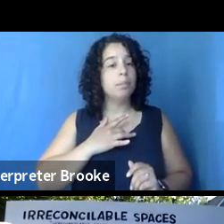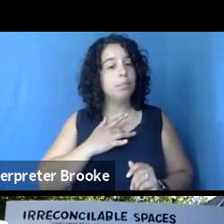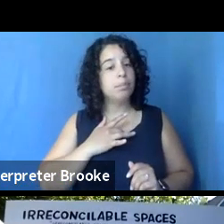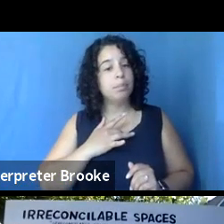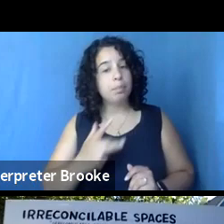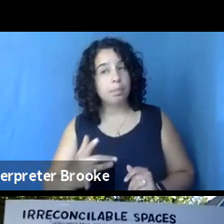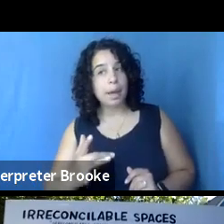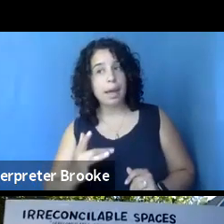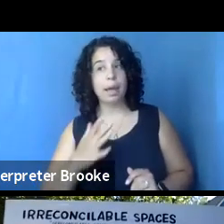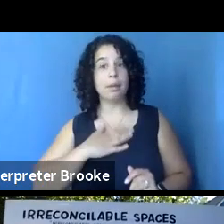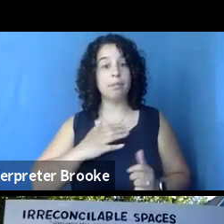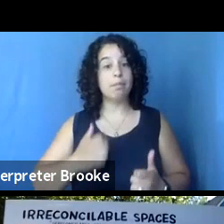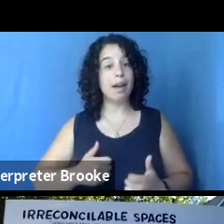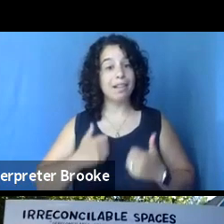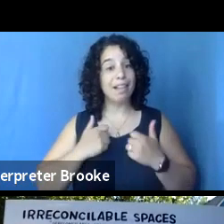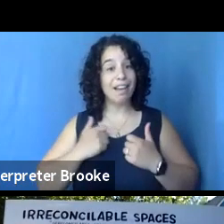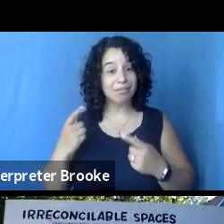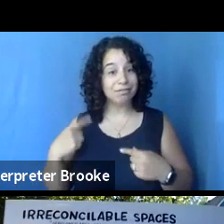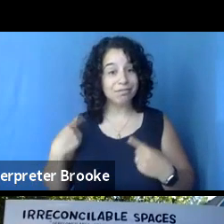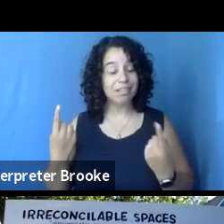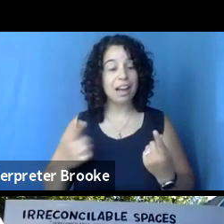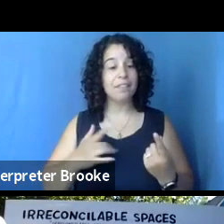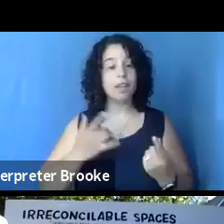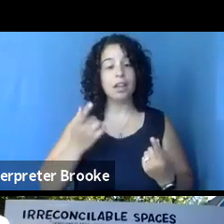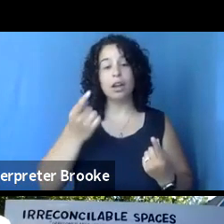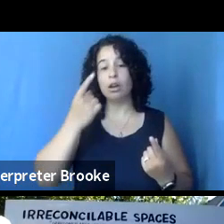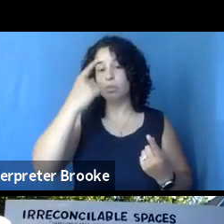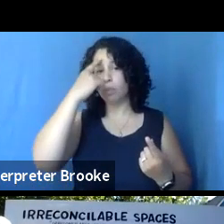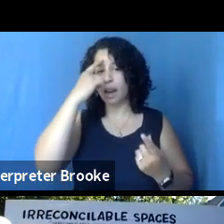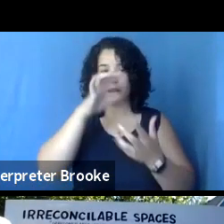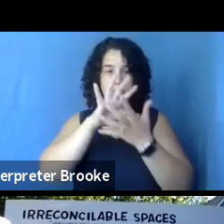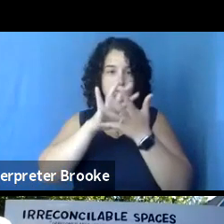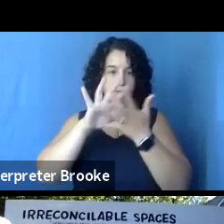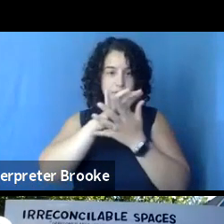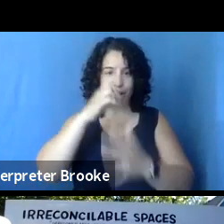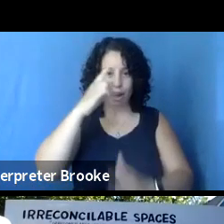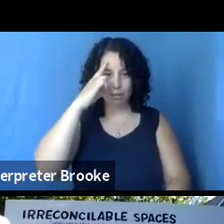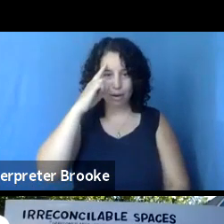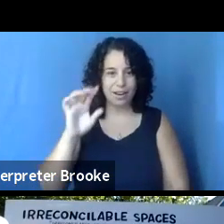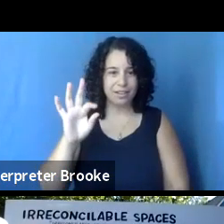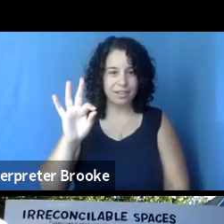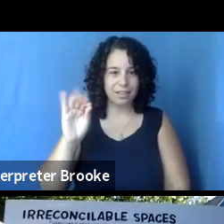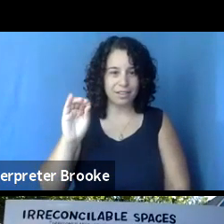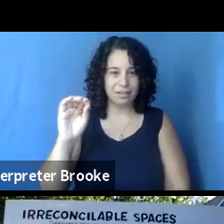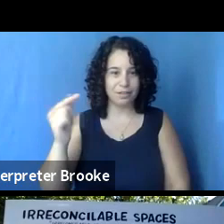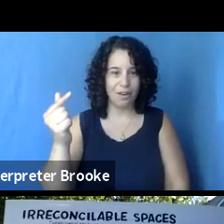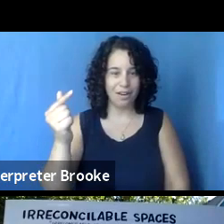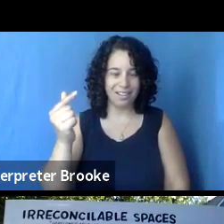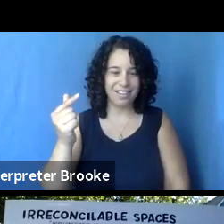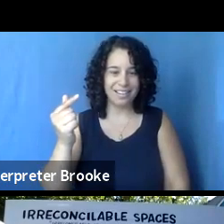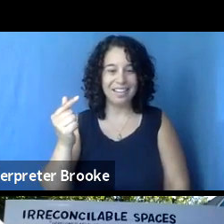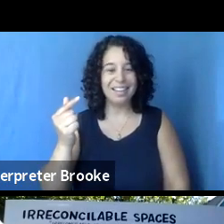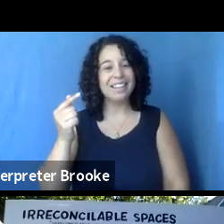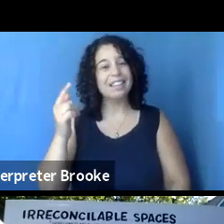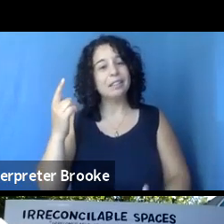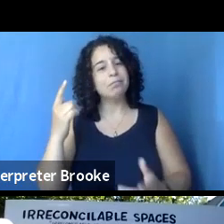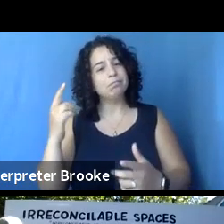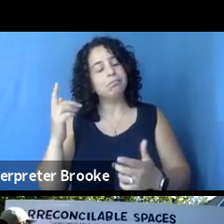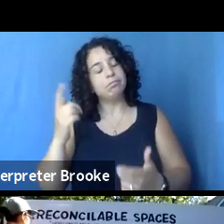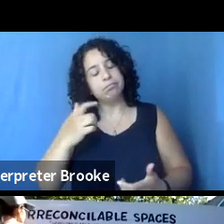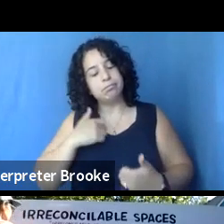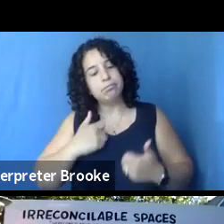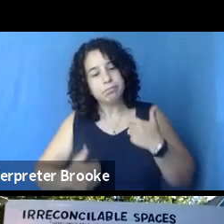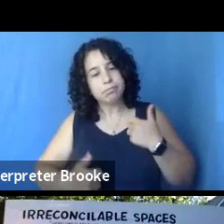of brain fog due to my chronic illnesses. I am also the parent of a 15-week-old baby. So